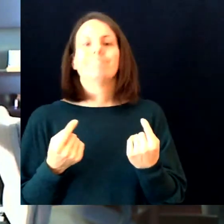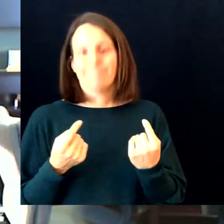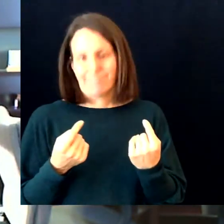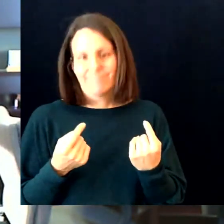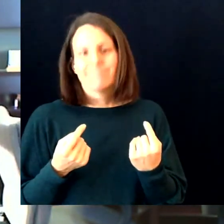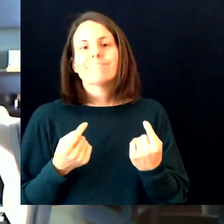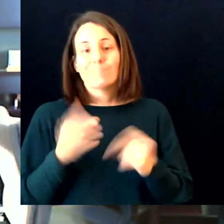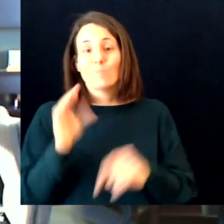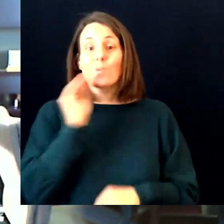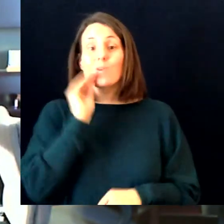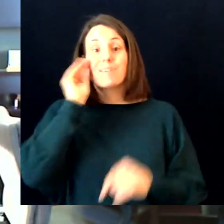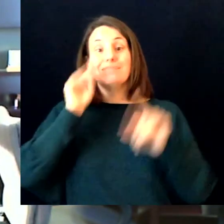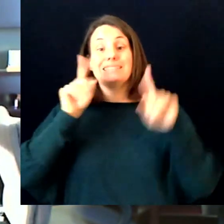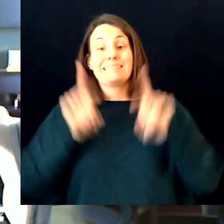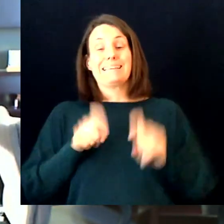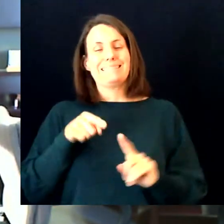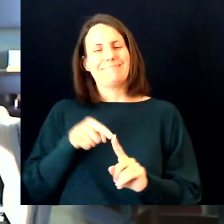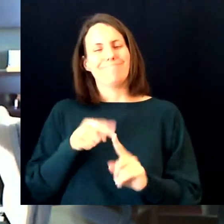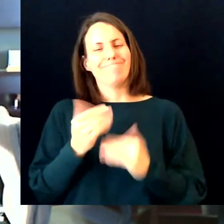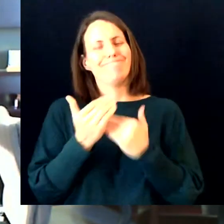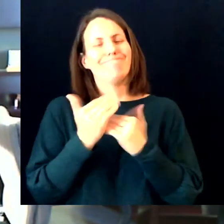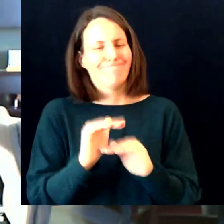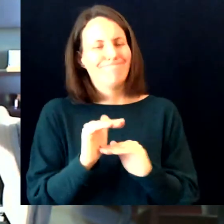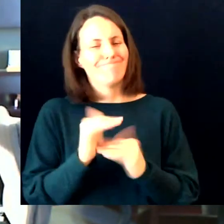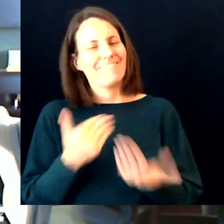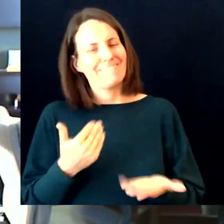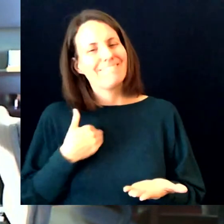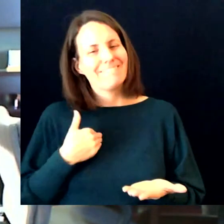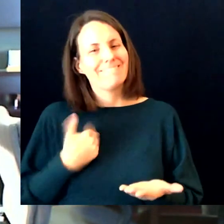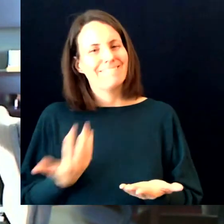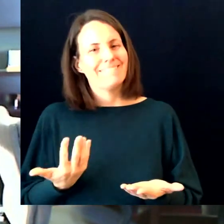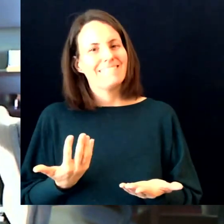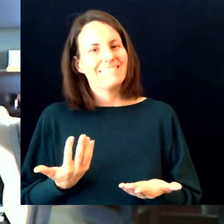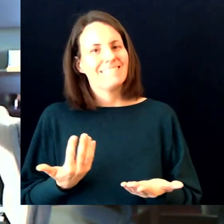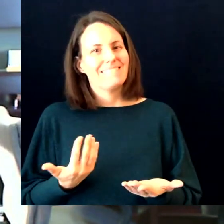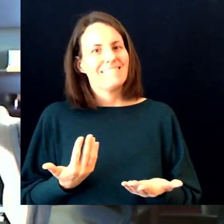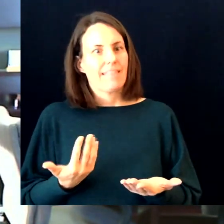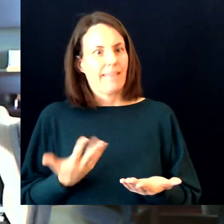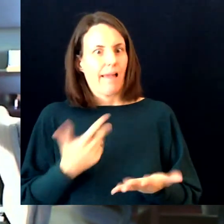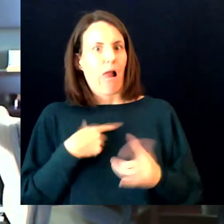and rely upon them. So I'll pass that to Dr. Westergaard.